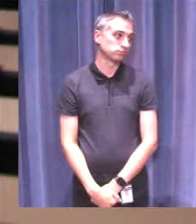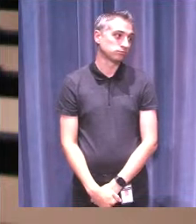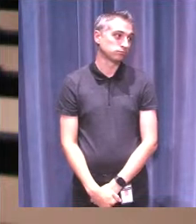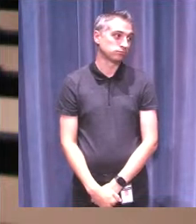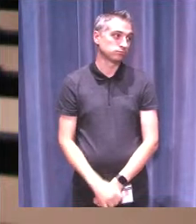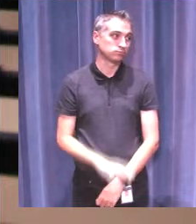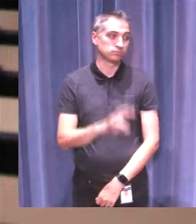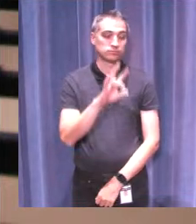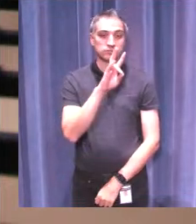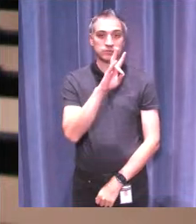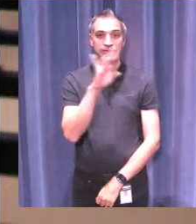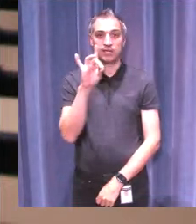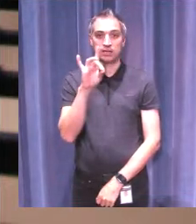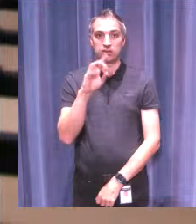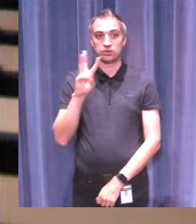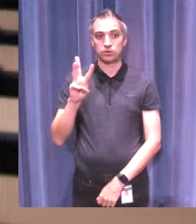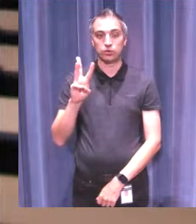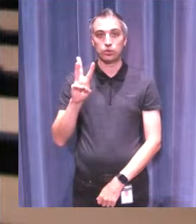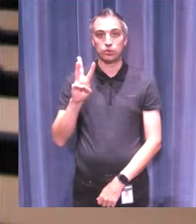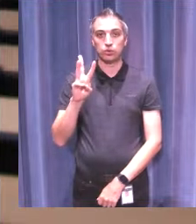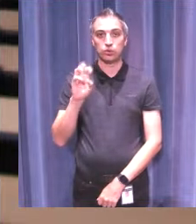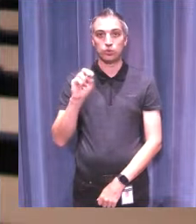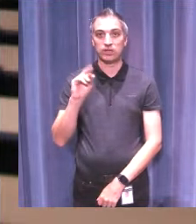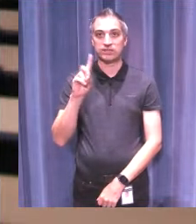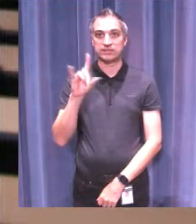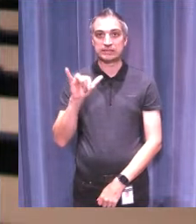Seven and 8 will be Wendy.